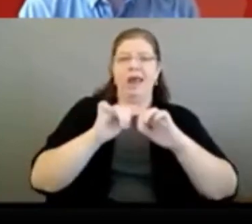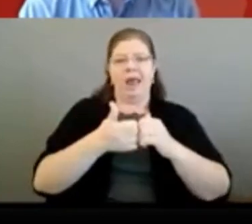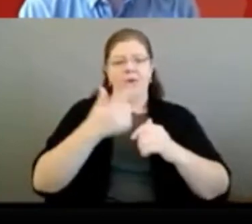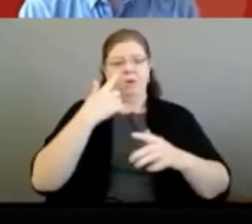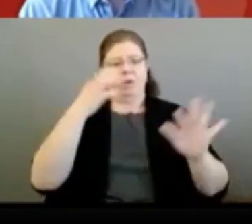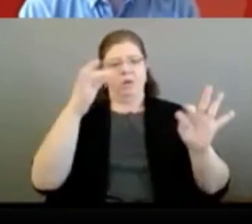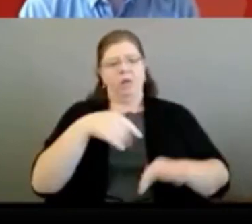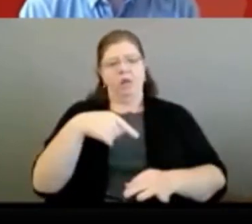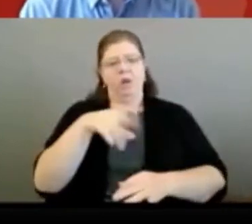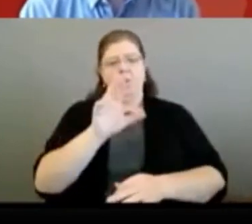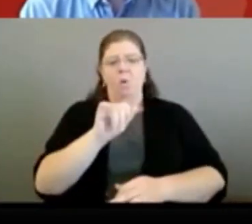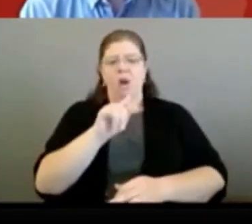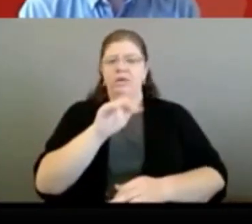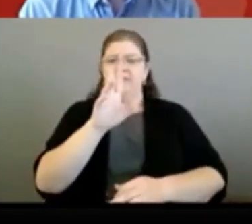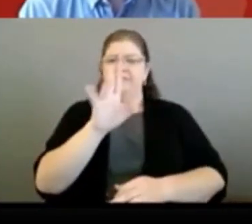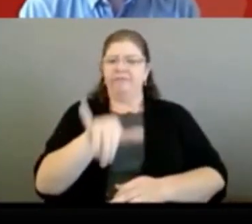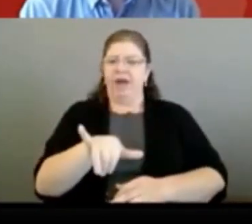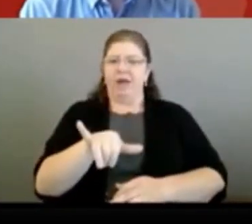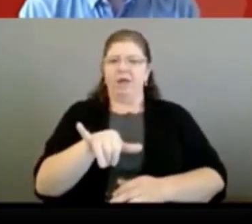what a document is about?